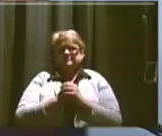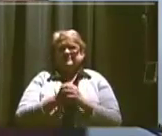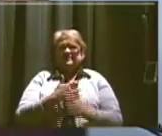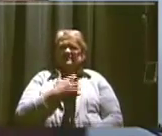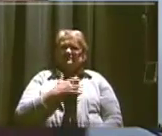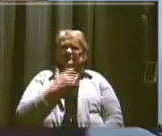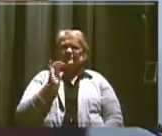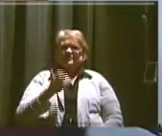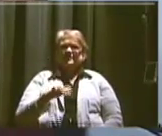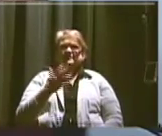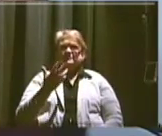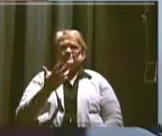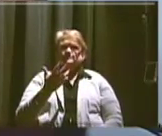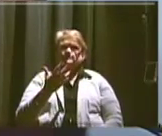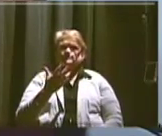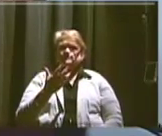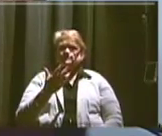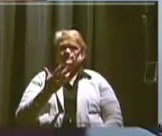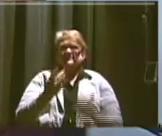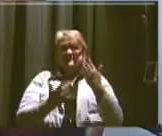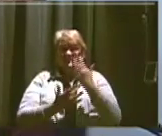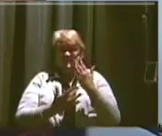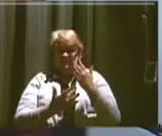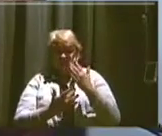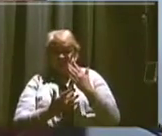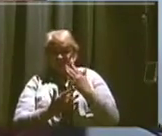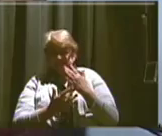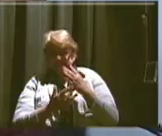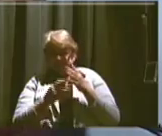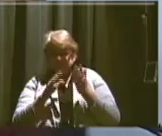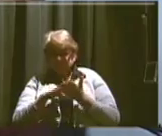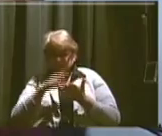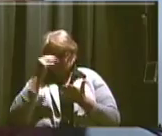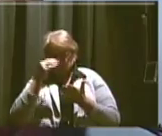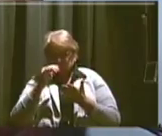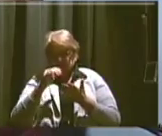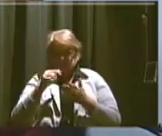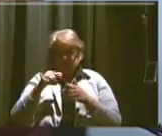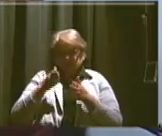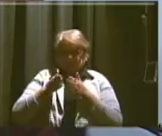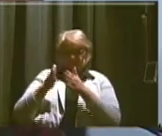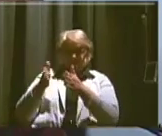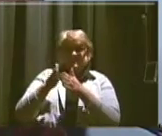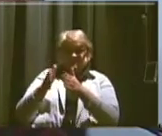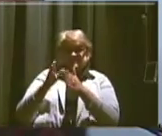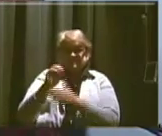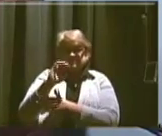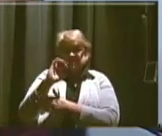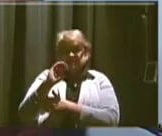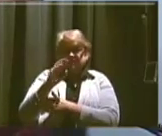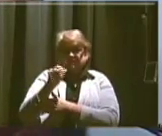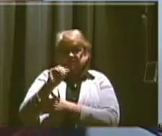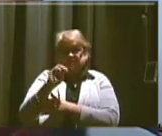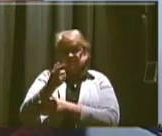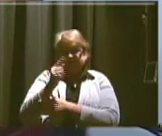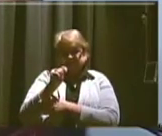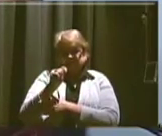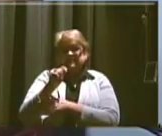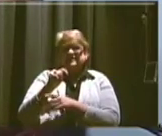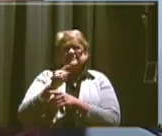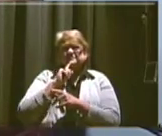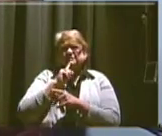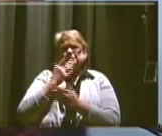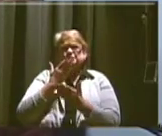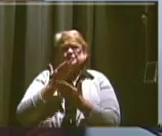that the techniques I've learned with this career choice magnet is very beneficial to